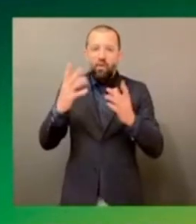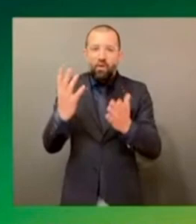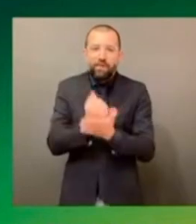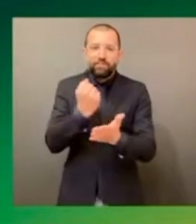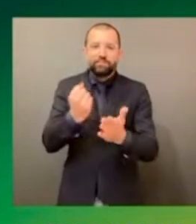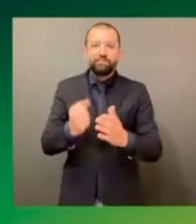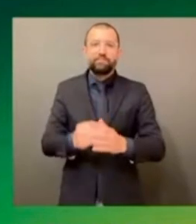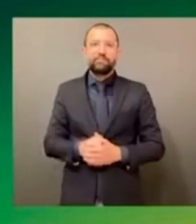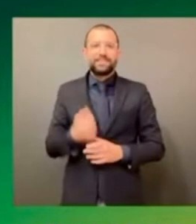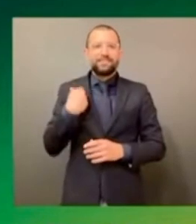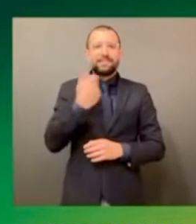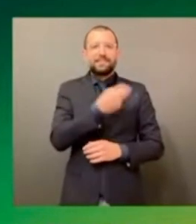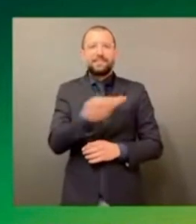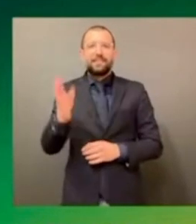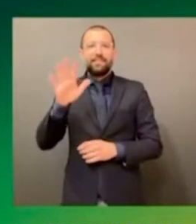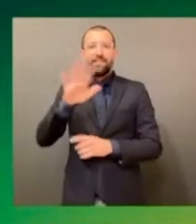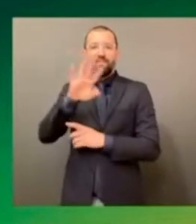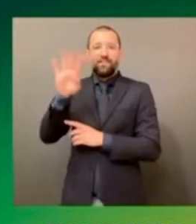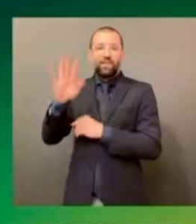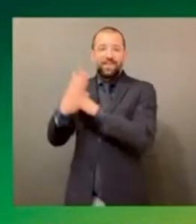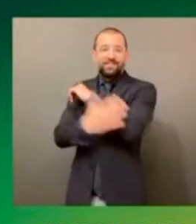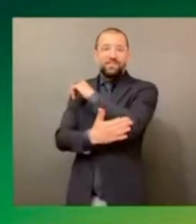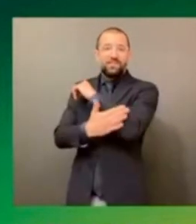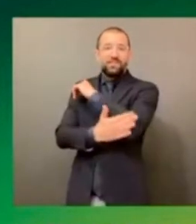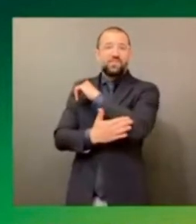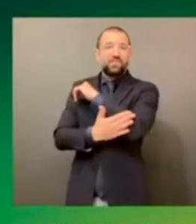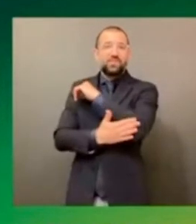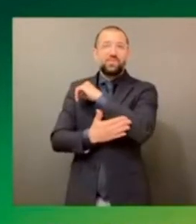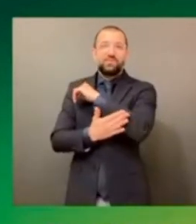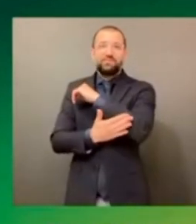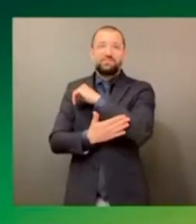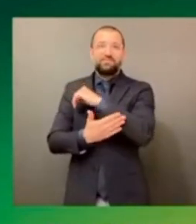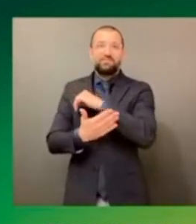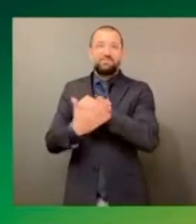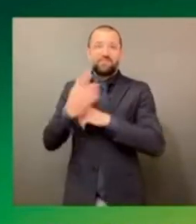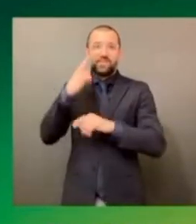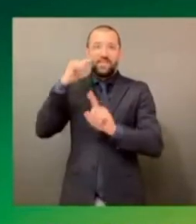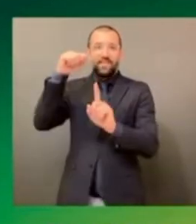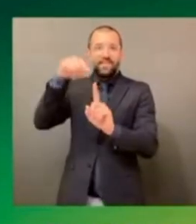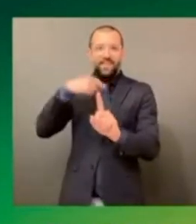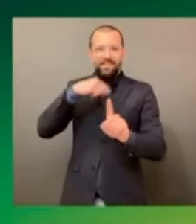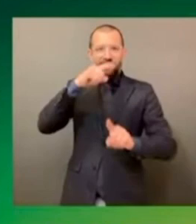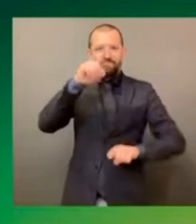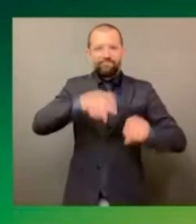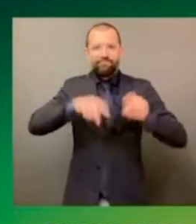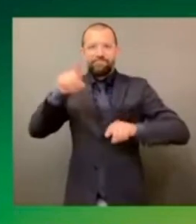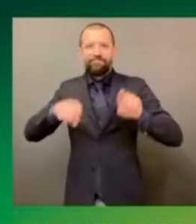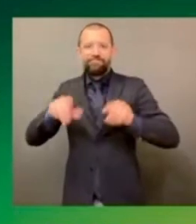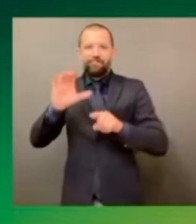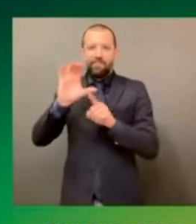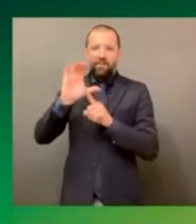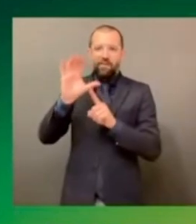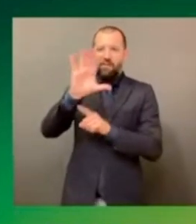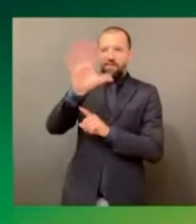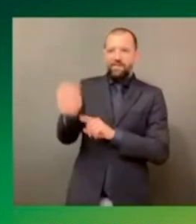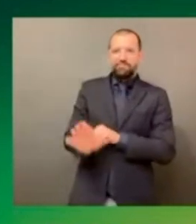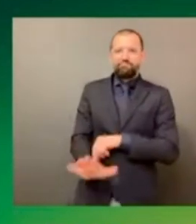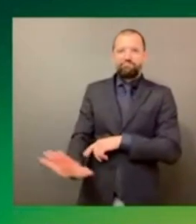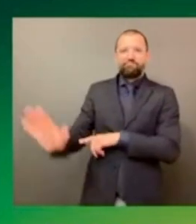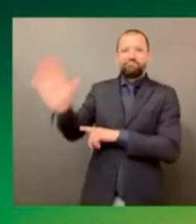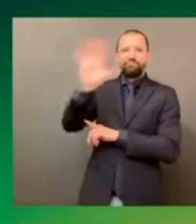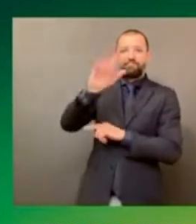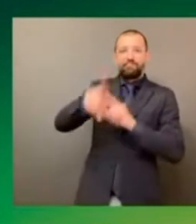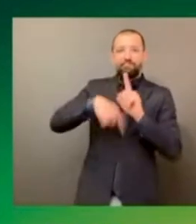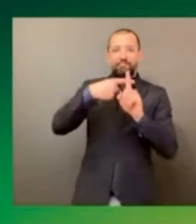countries that make up this diverse continent, but for the American people and people around the world. So